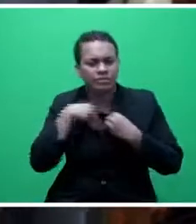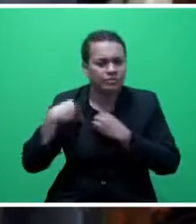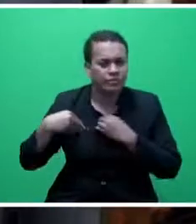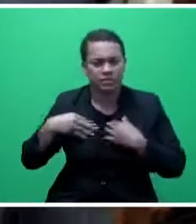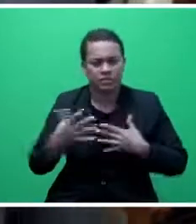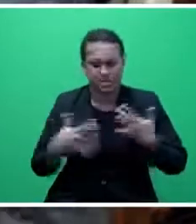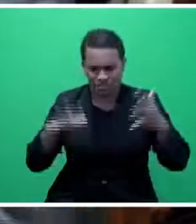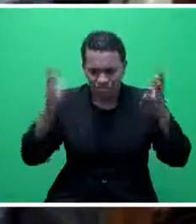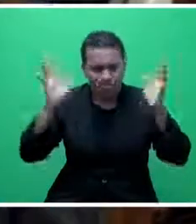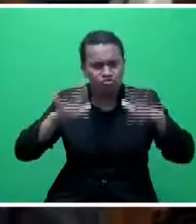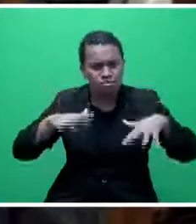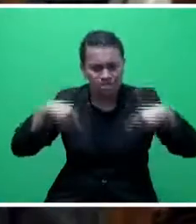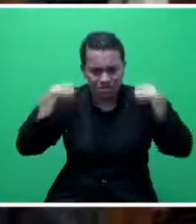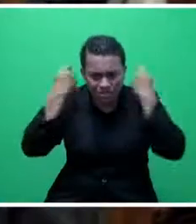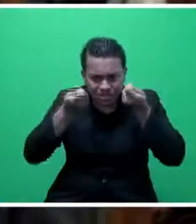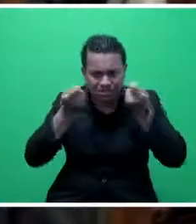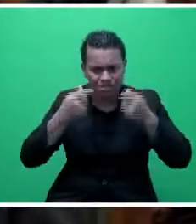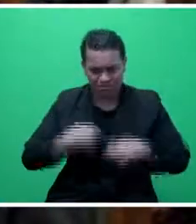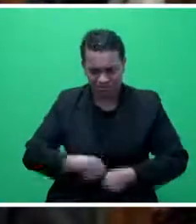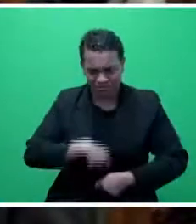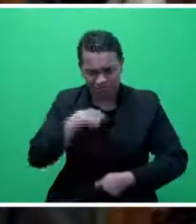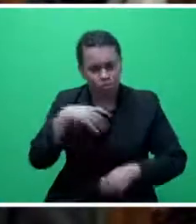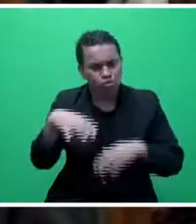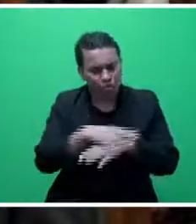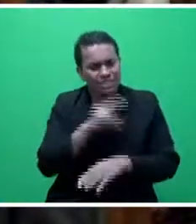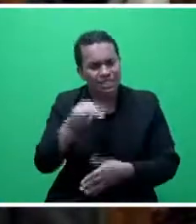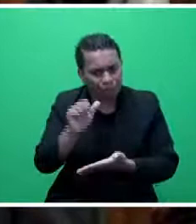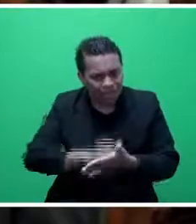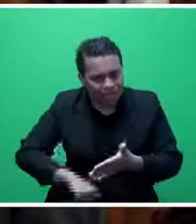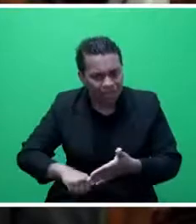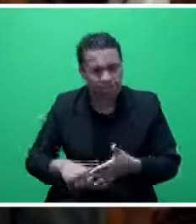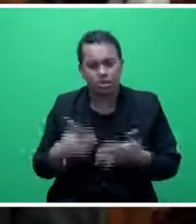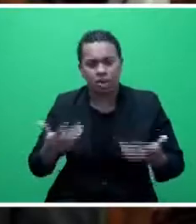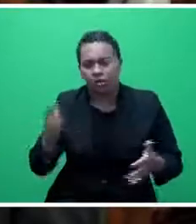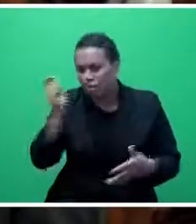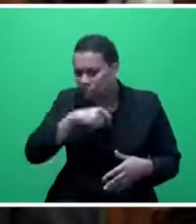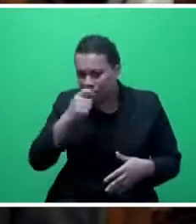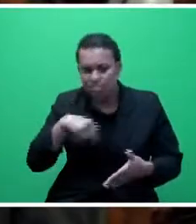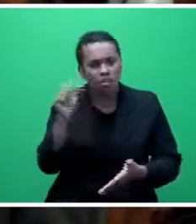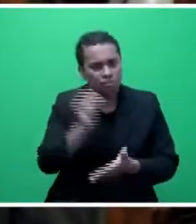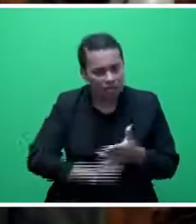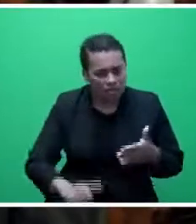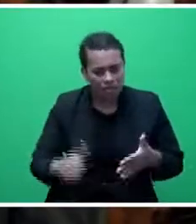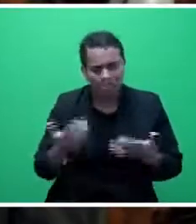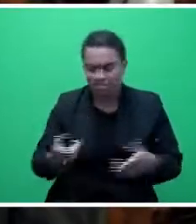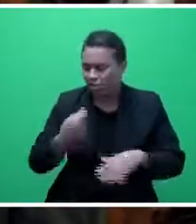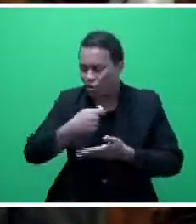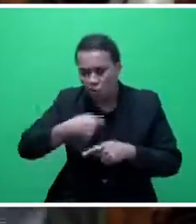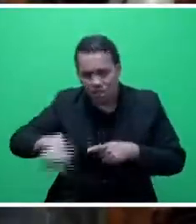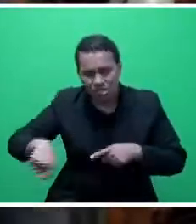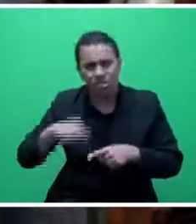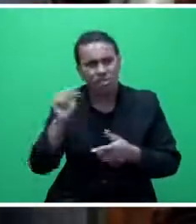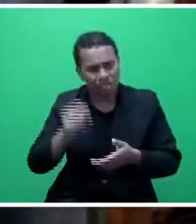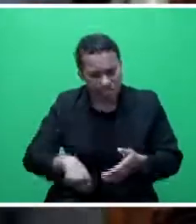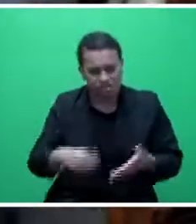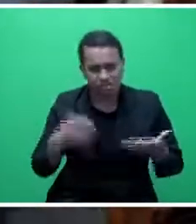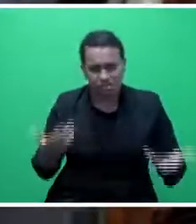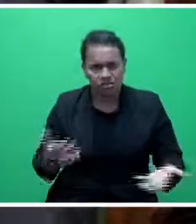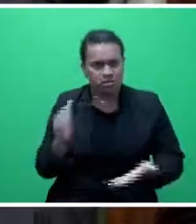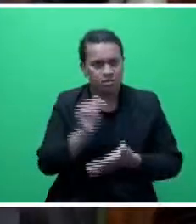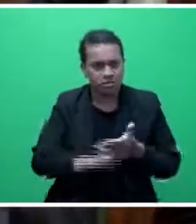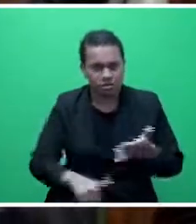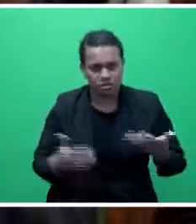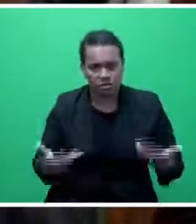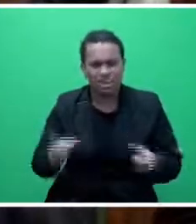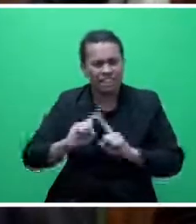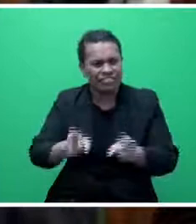kids too. They need to buy shoes for their kids too. They need to buy a toothbrush, toothpaste. All of these items. They stand